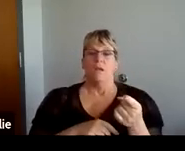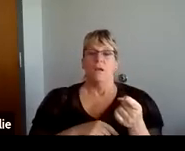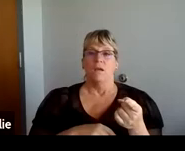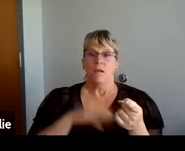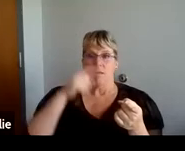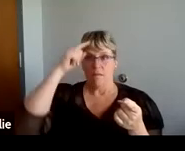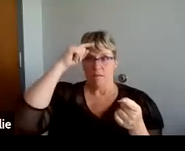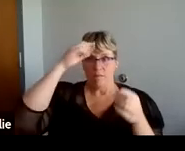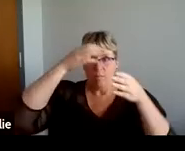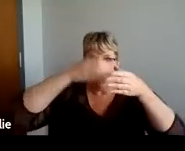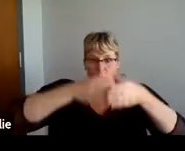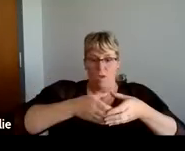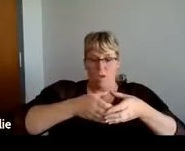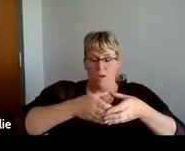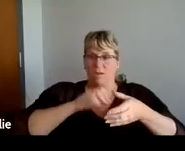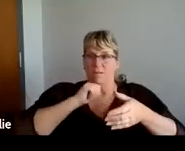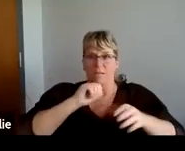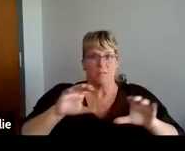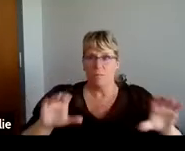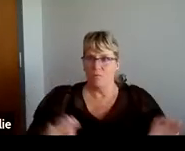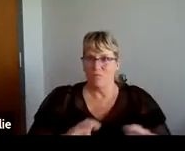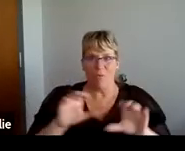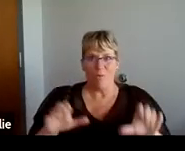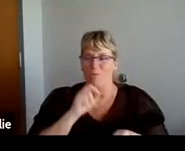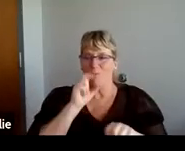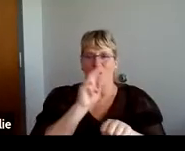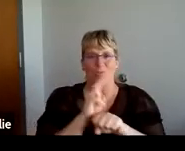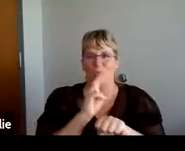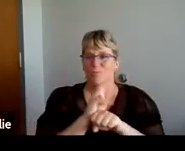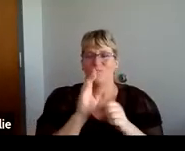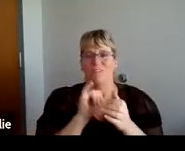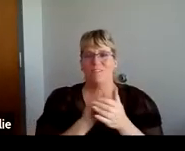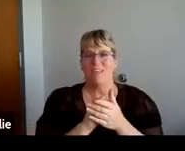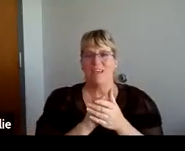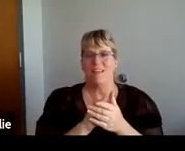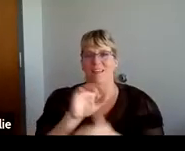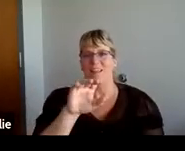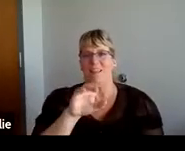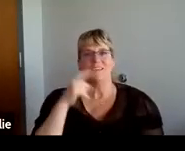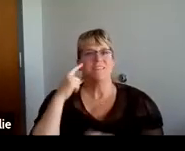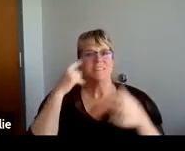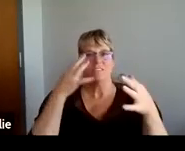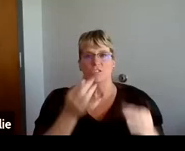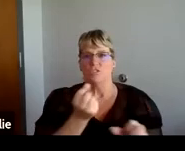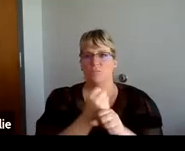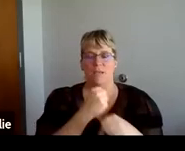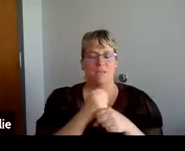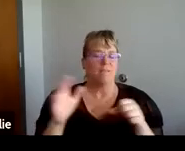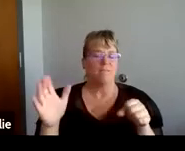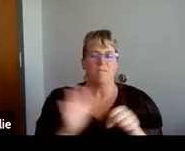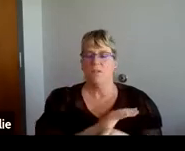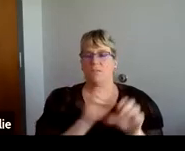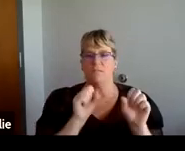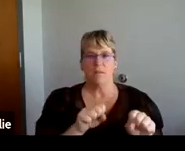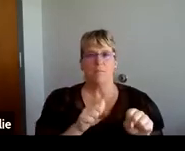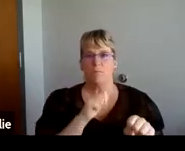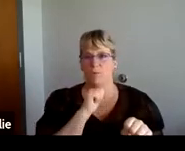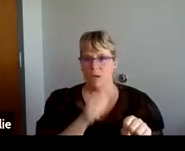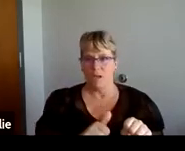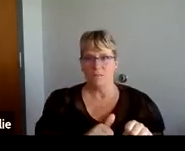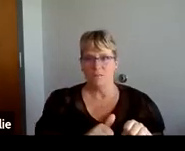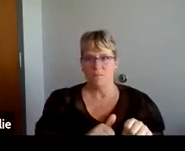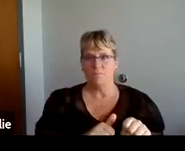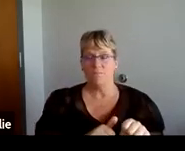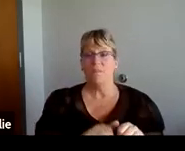brain underperforms, that we're not using that executive brain to its fullest capabilities in these situations.